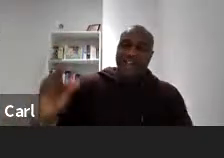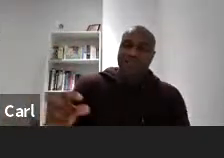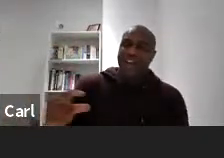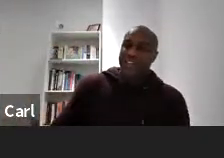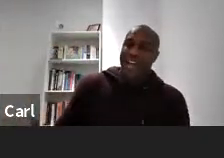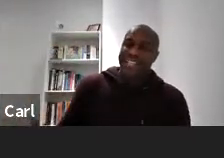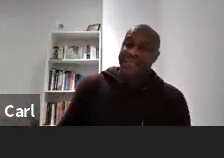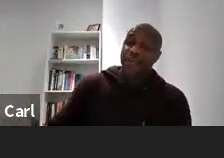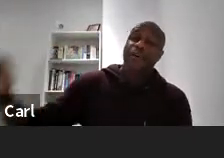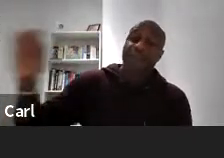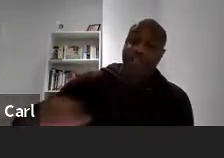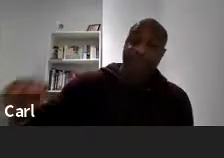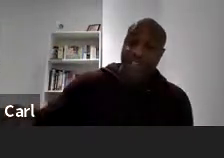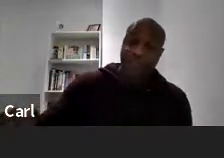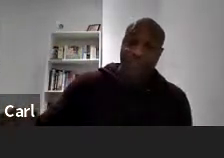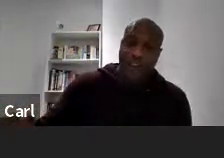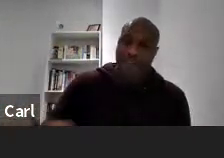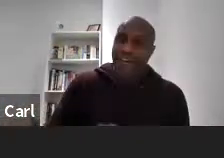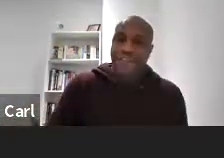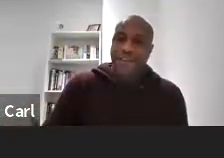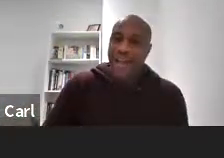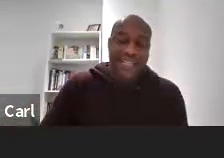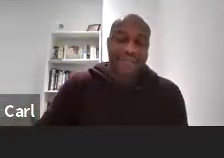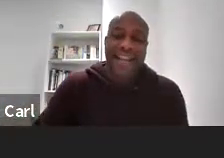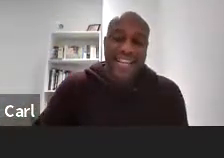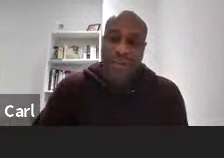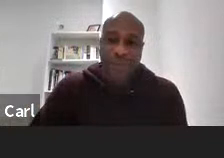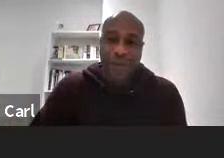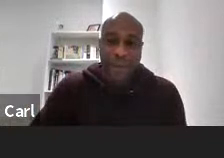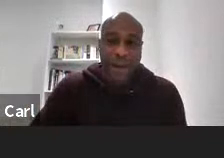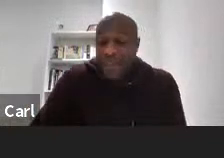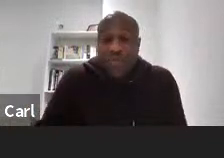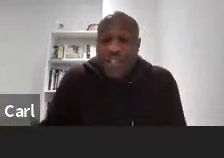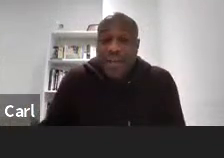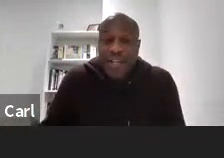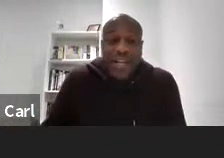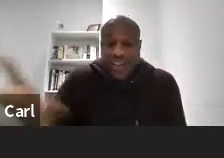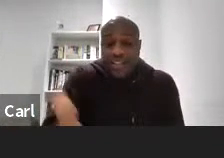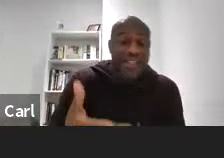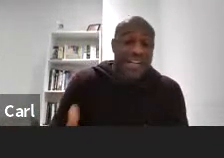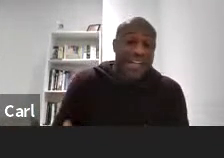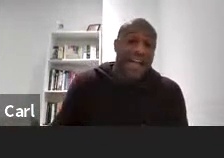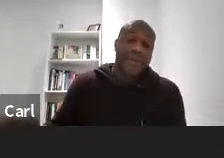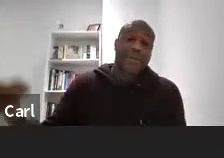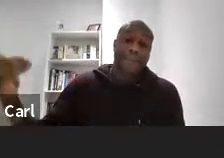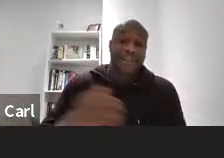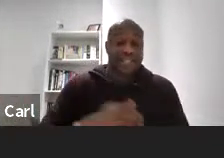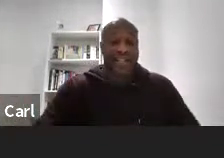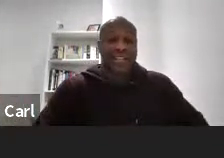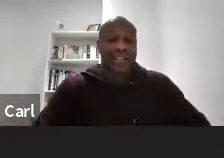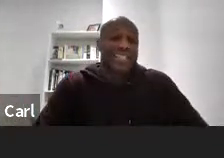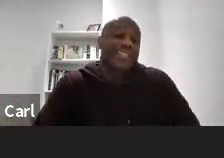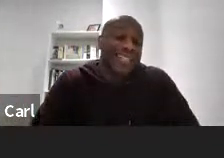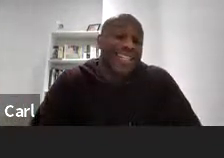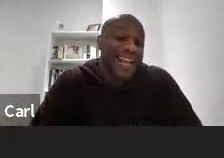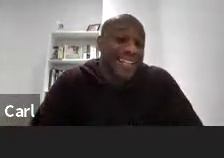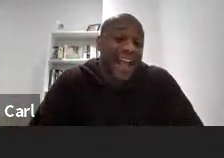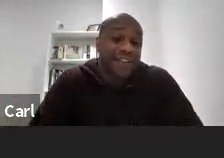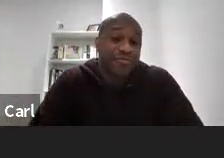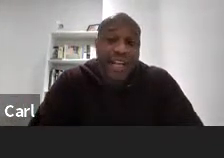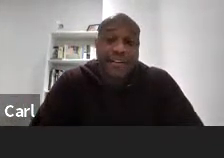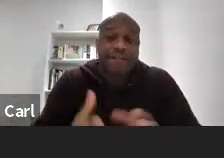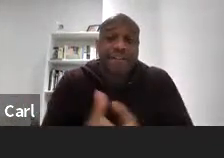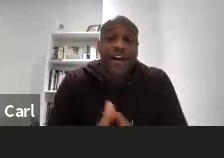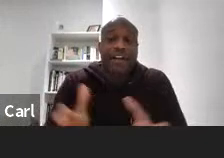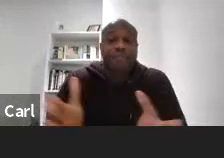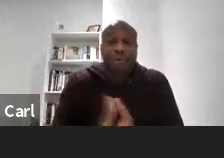to ask you to raise your hands if you heard of Iridium, very few hands, if any, would go up. Because ultimately, as you can see, they went bust in 1998